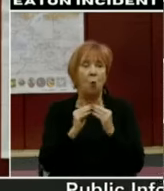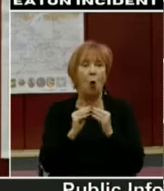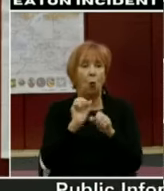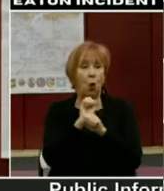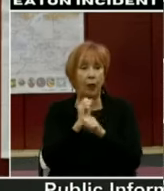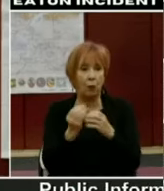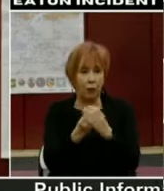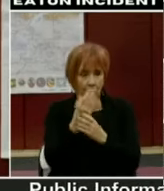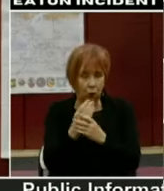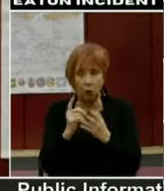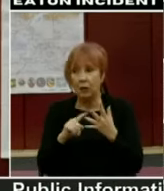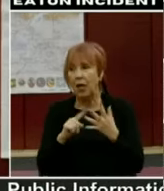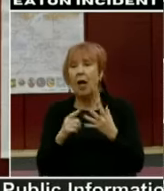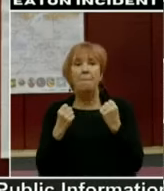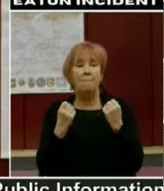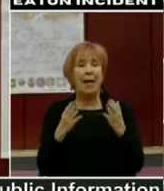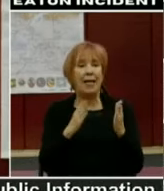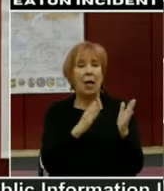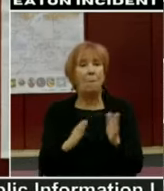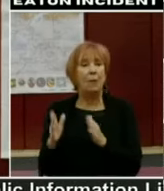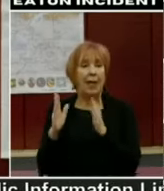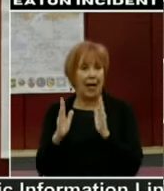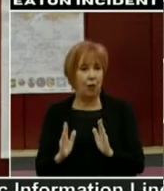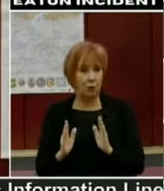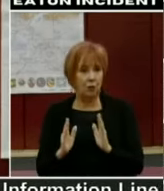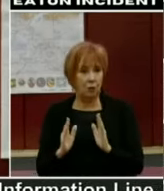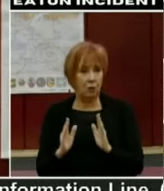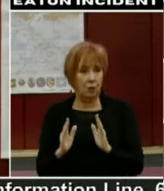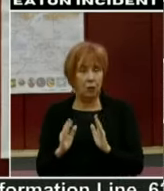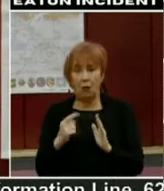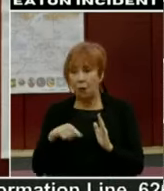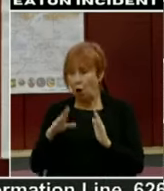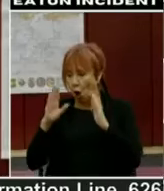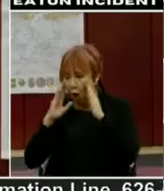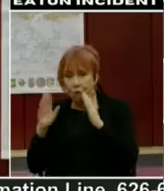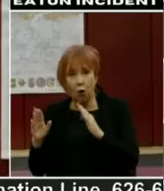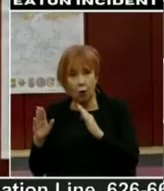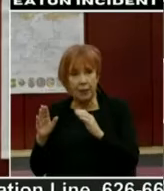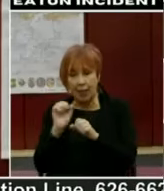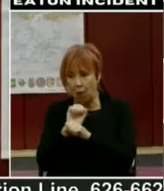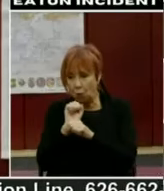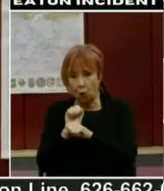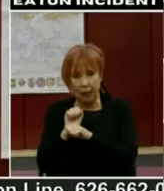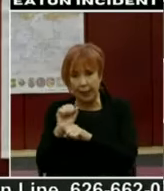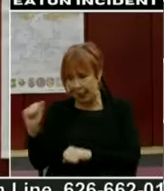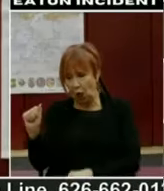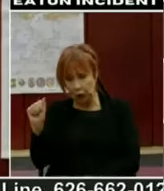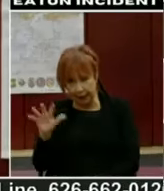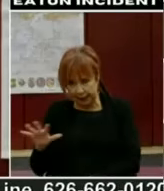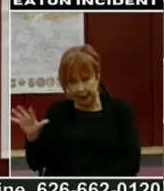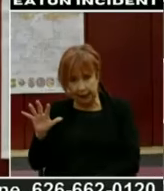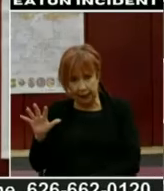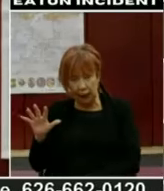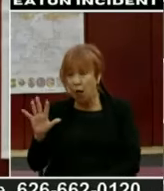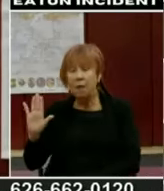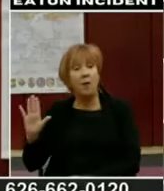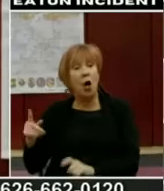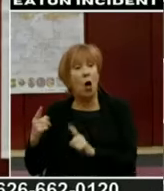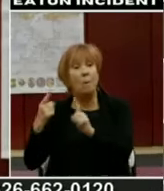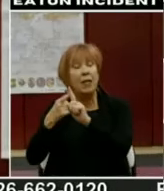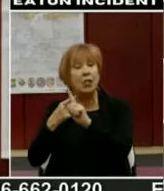of planners, all of whom are focused on working out of a mobile command center here in the Altadena community with the mission of,